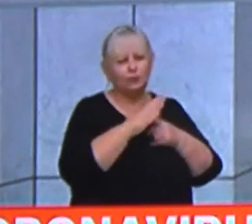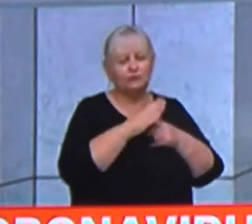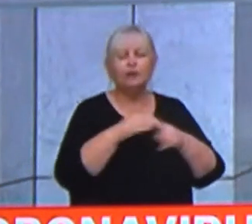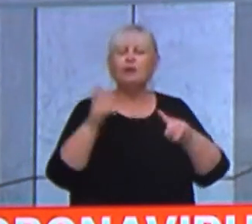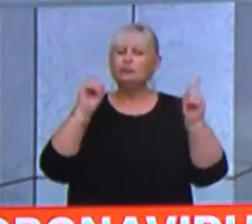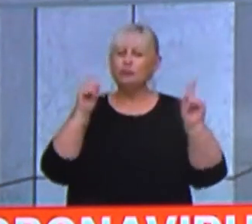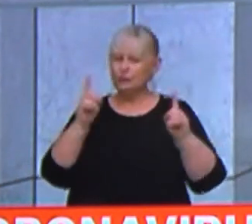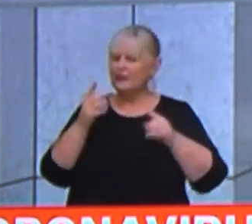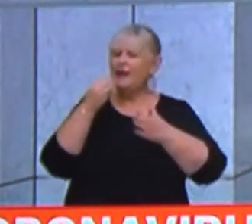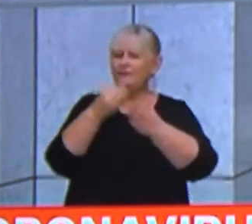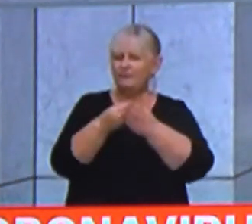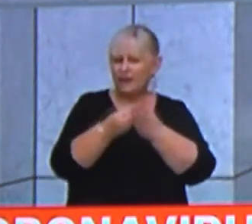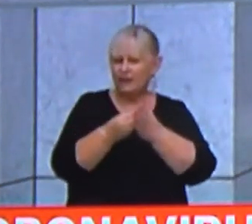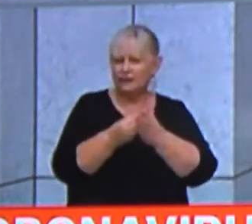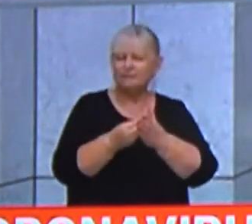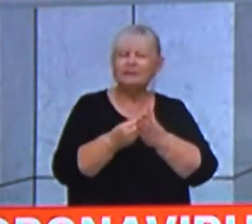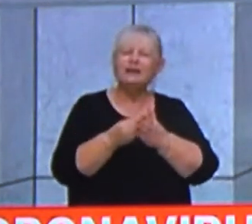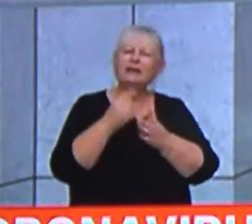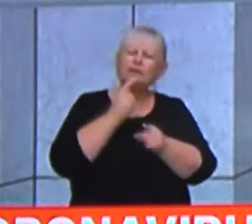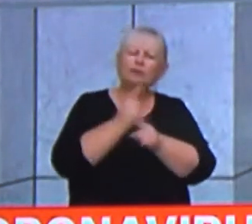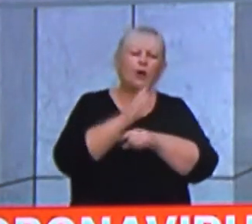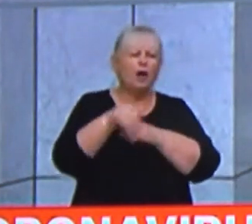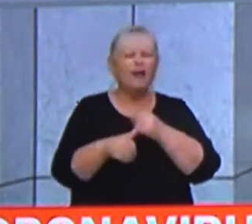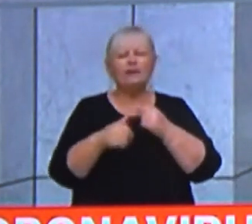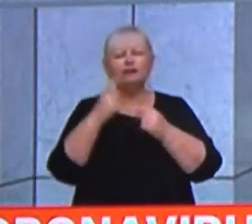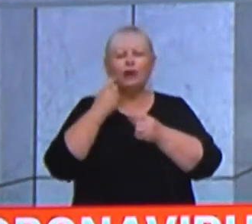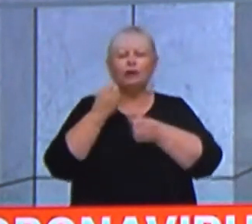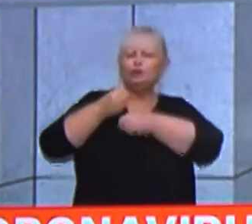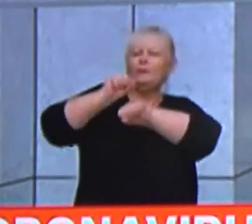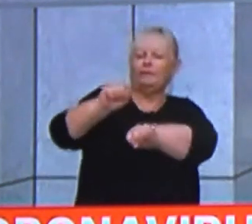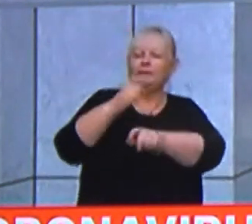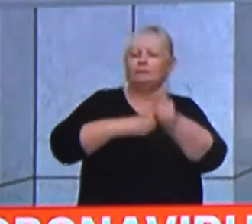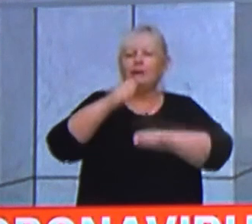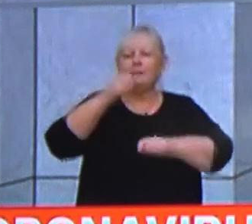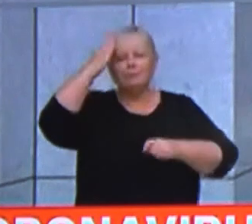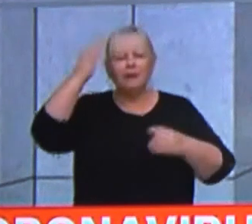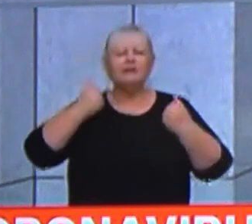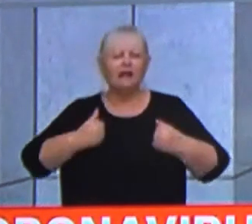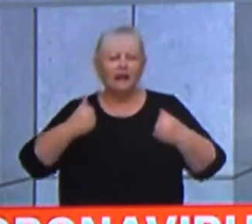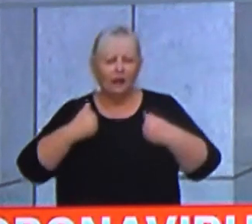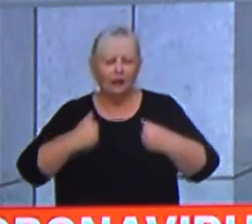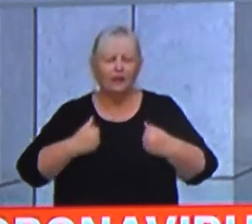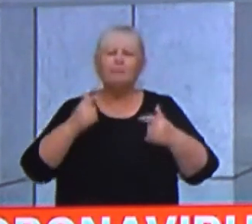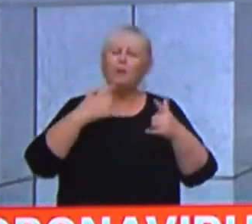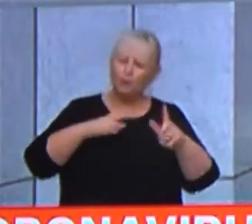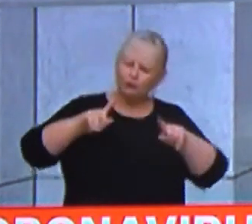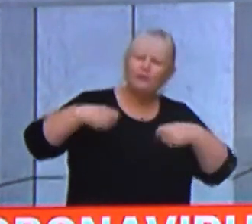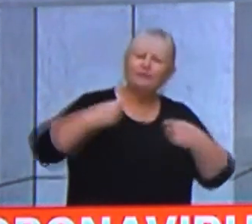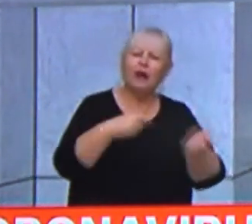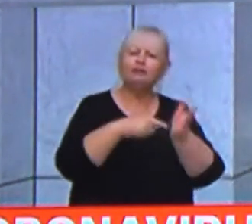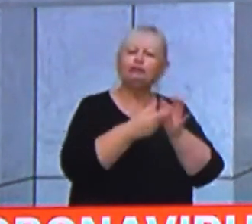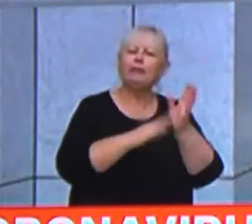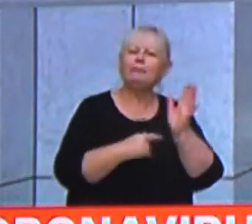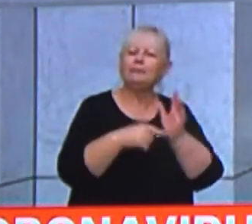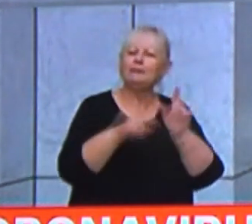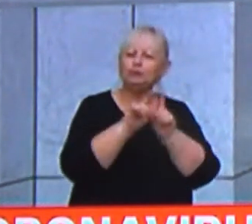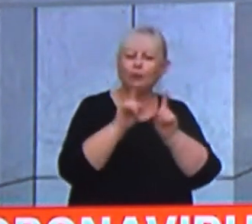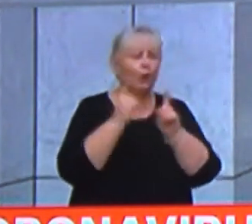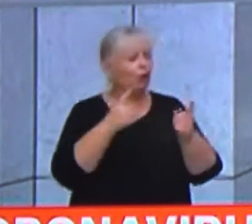me to telehealth. And telehealth is vital for mental health and for physical health. What we are doing